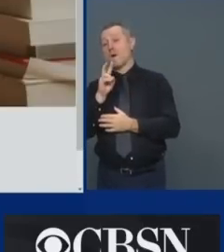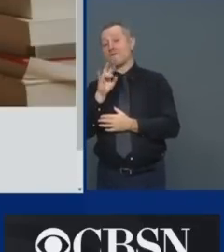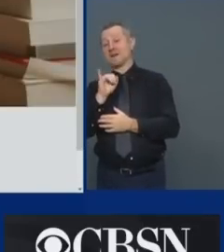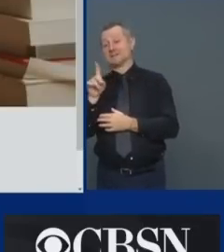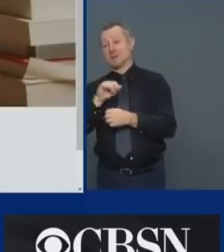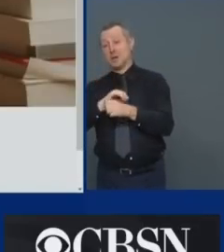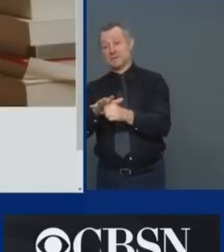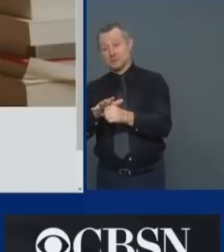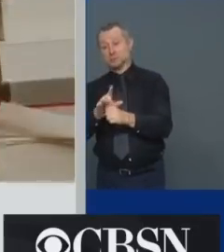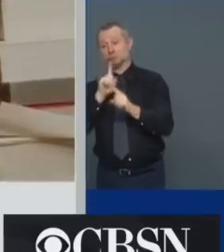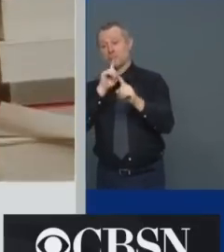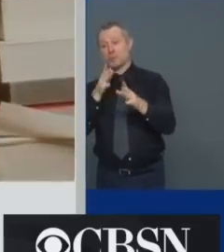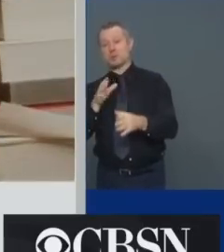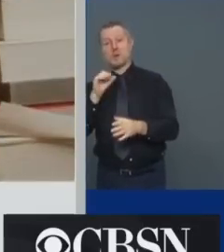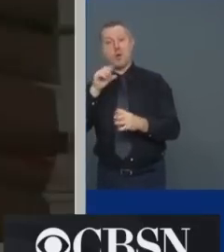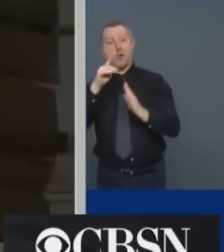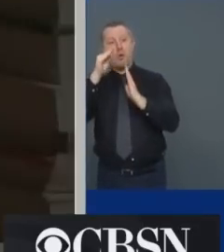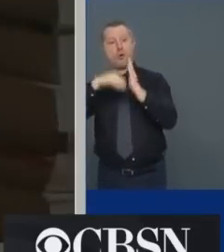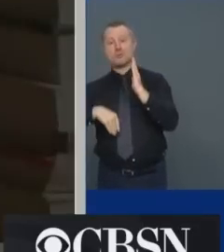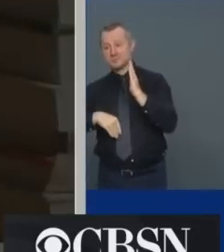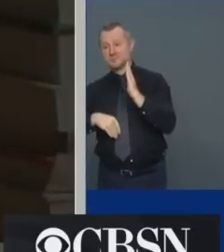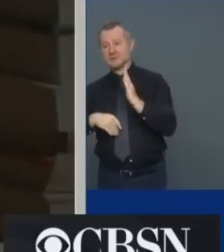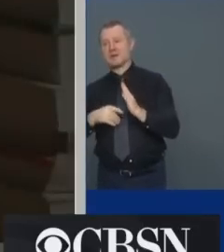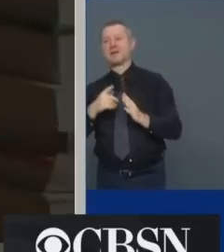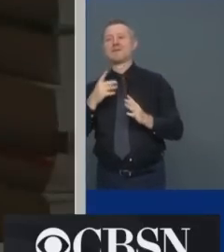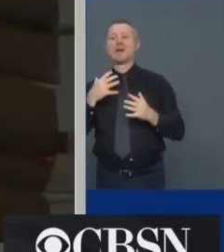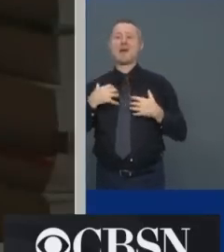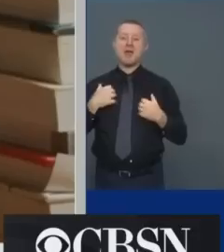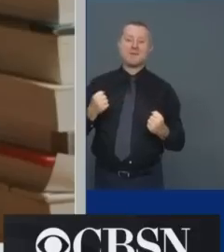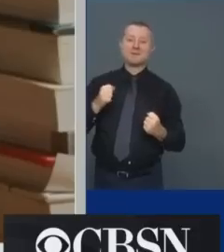schoolcovidreportcard.health.ny.gov, and you click on public schools.